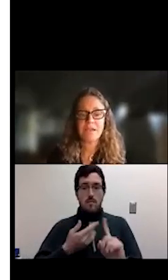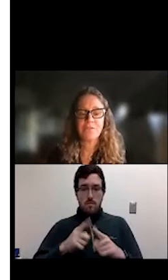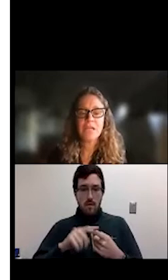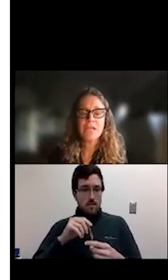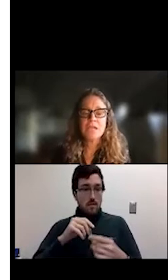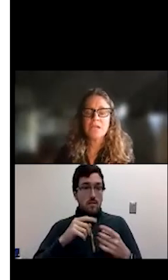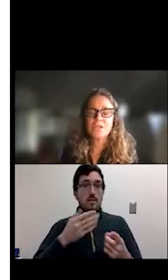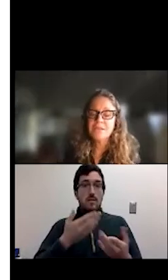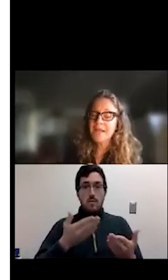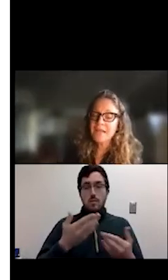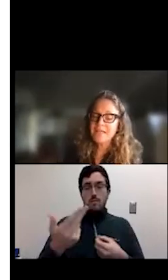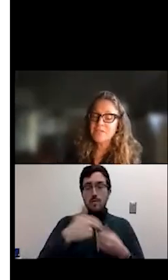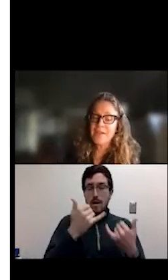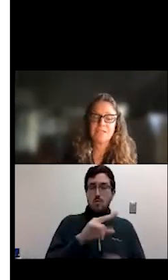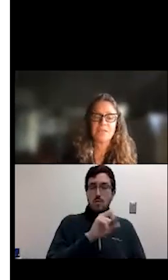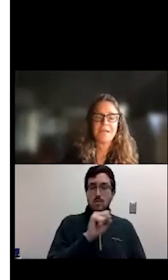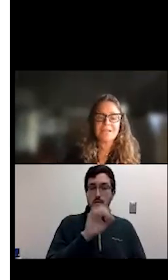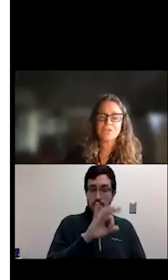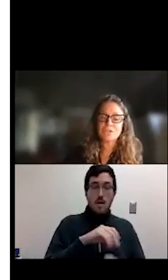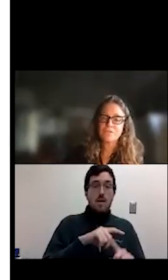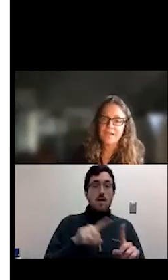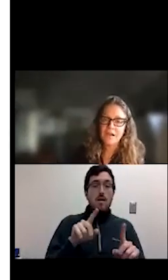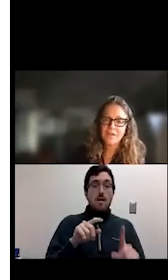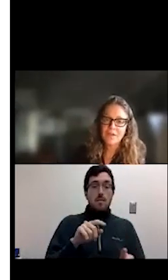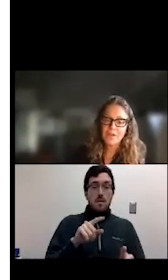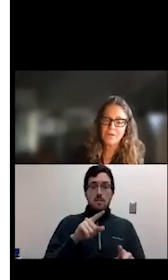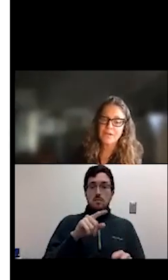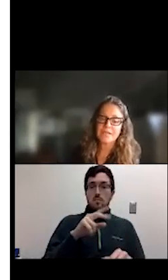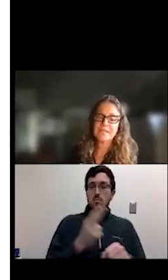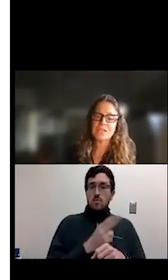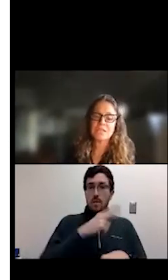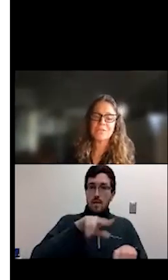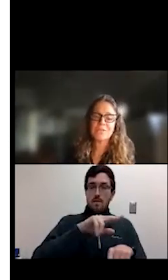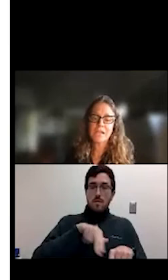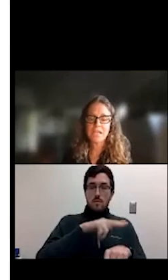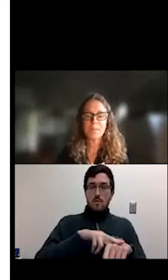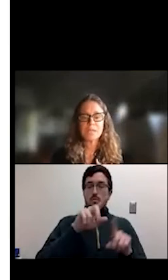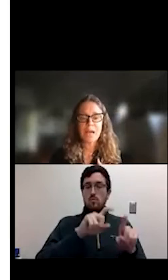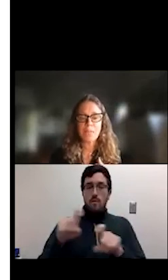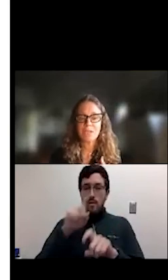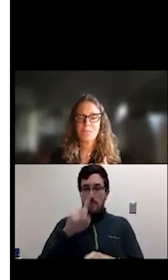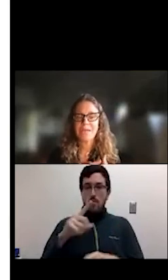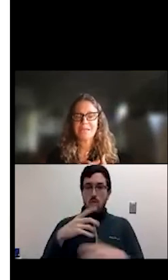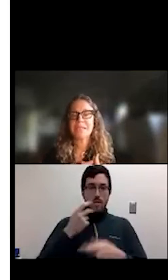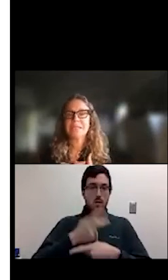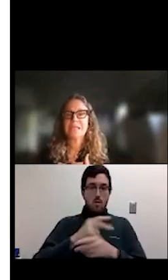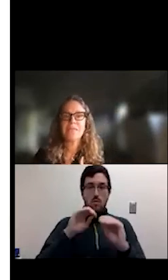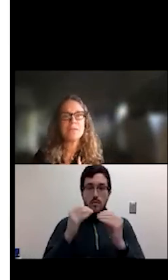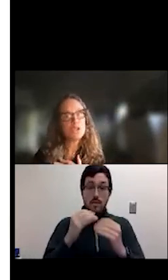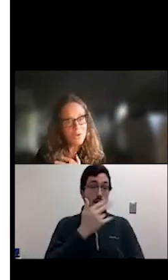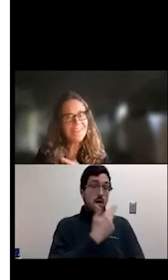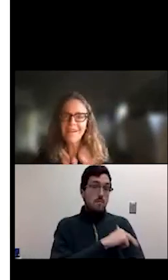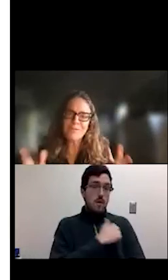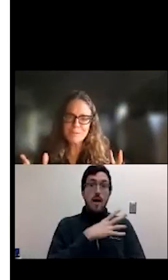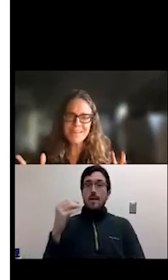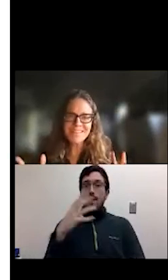us at UCSF. Her team analyzed findings from a national survey of healthcare organizations, including hospitals and outpatient practices, and